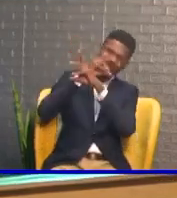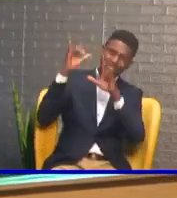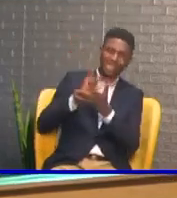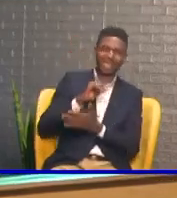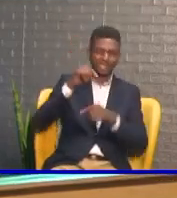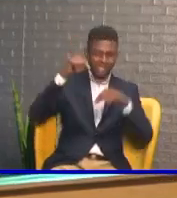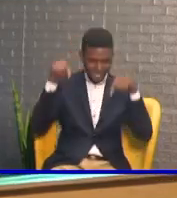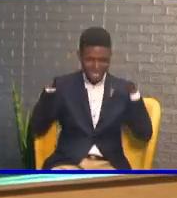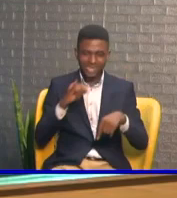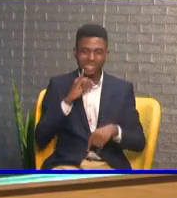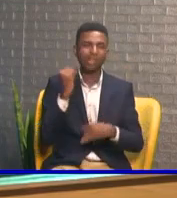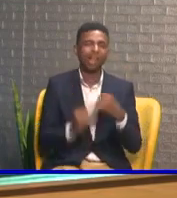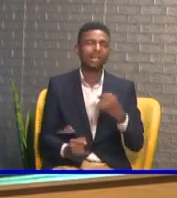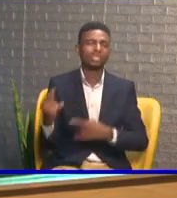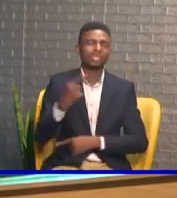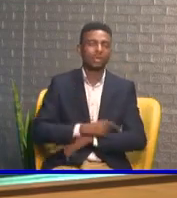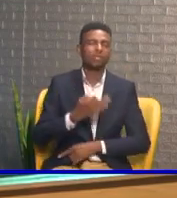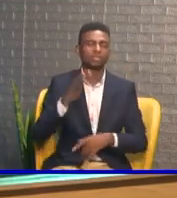of that sickness? Can you imagine it?